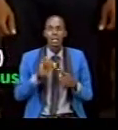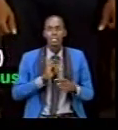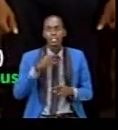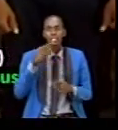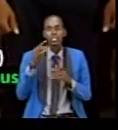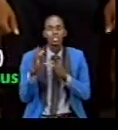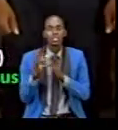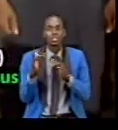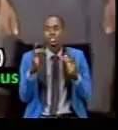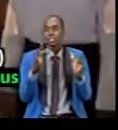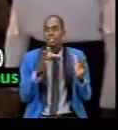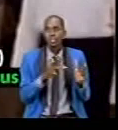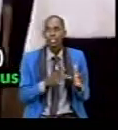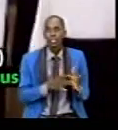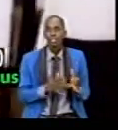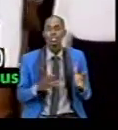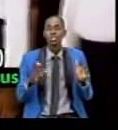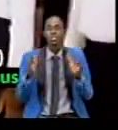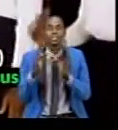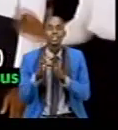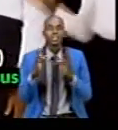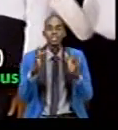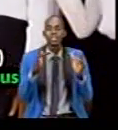when I say Jesus.